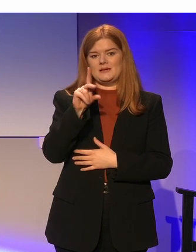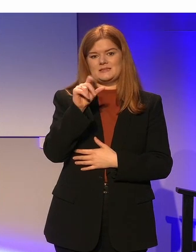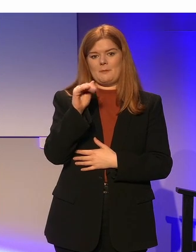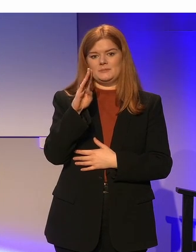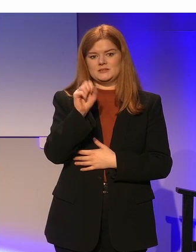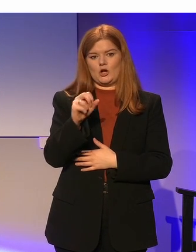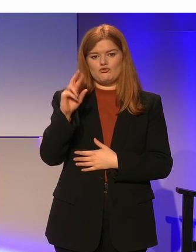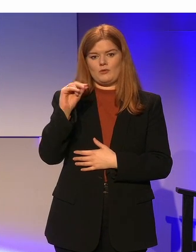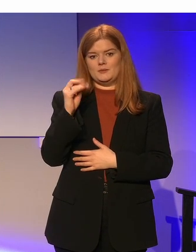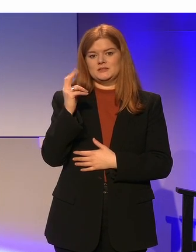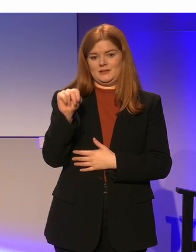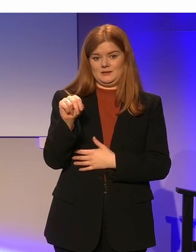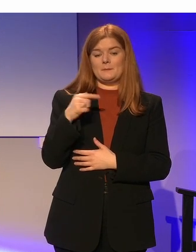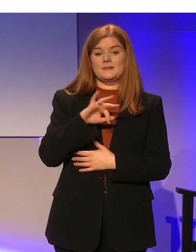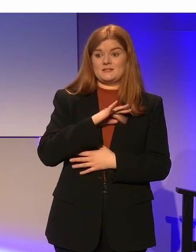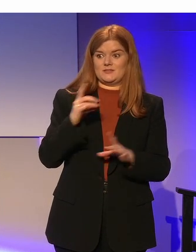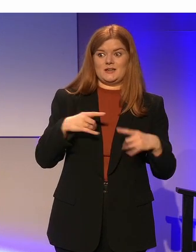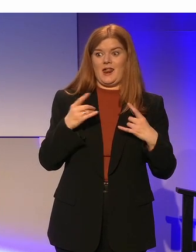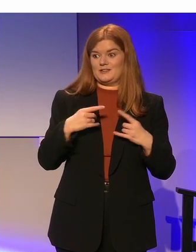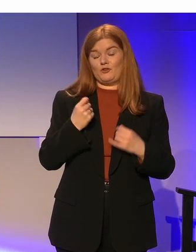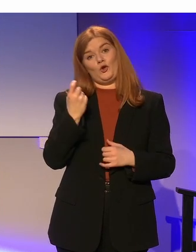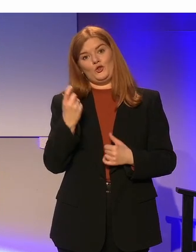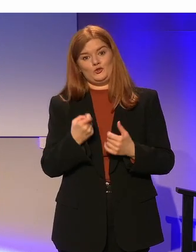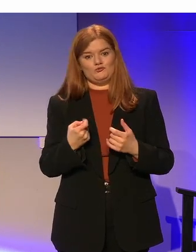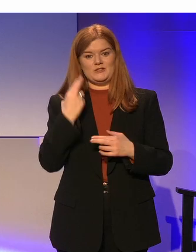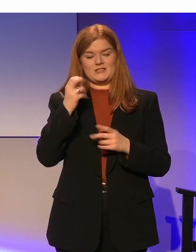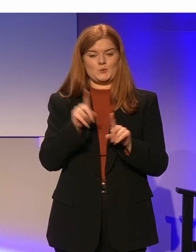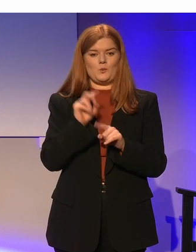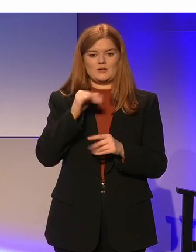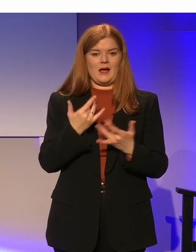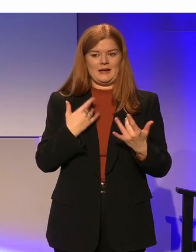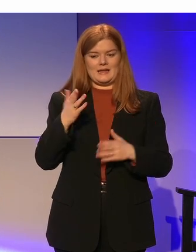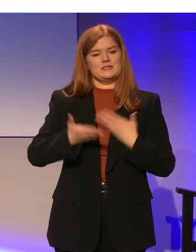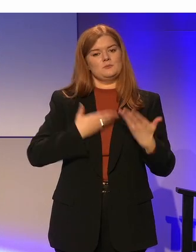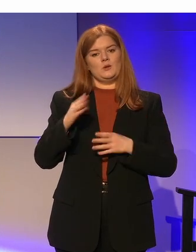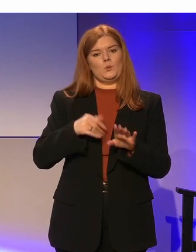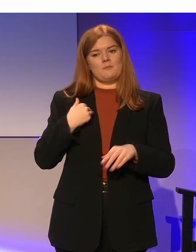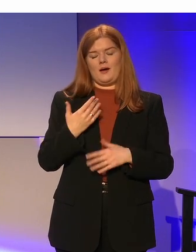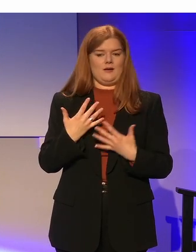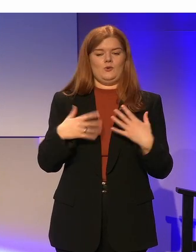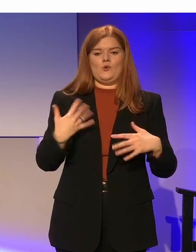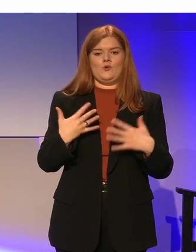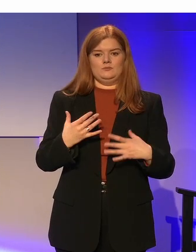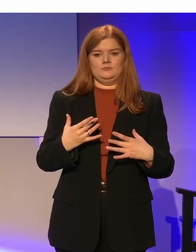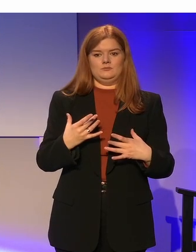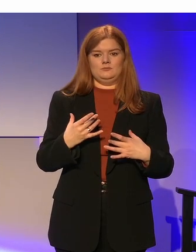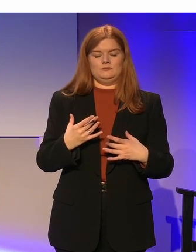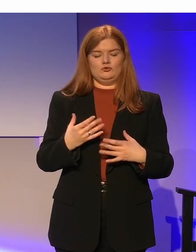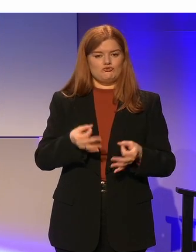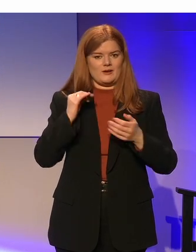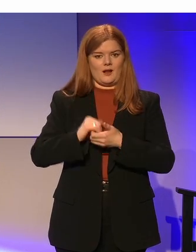Deborah Robinson, and I'm delighted for another reason as well, which is that I get to speak with my much esteemed